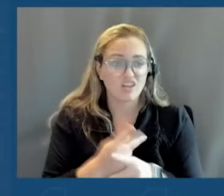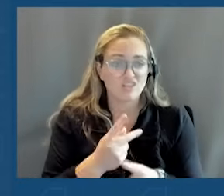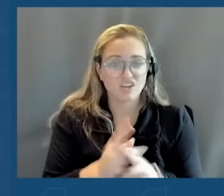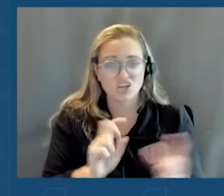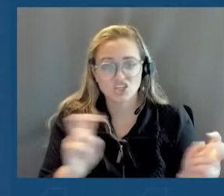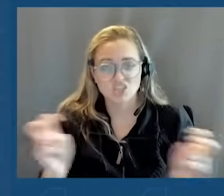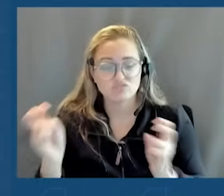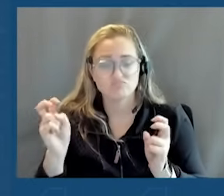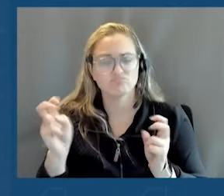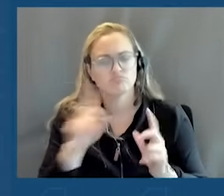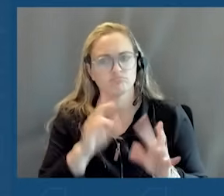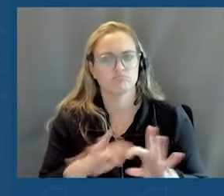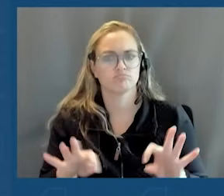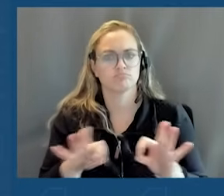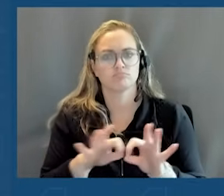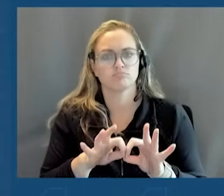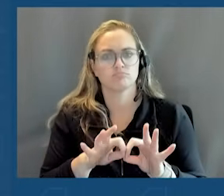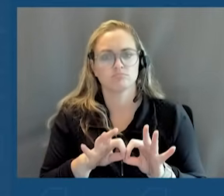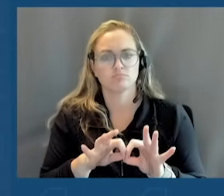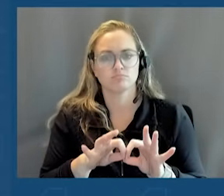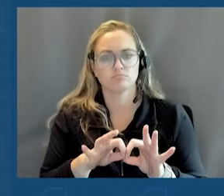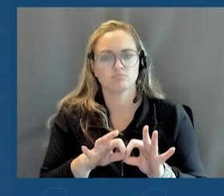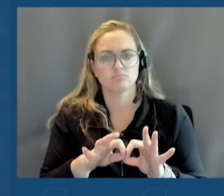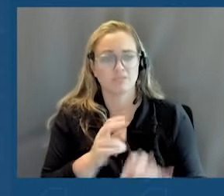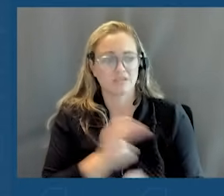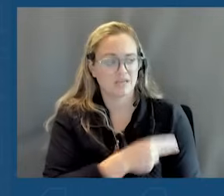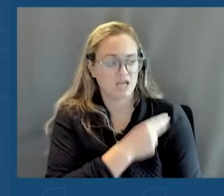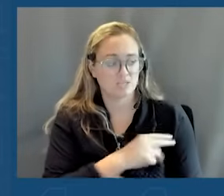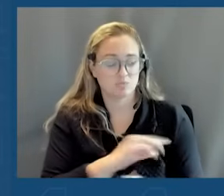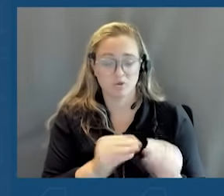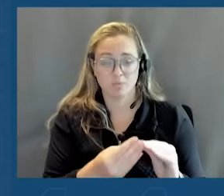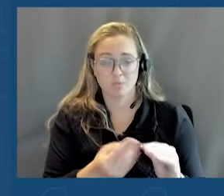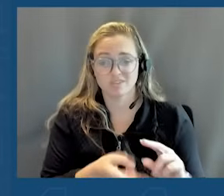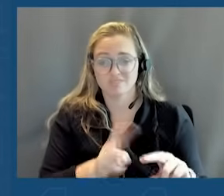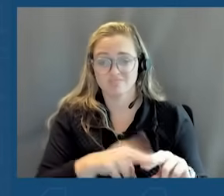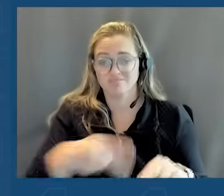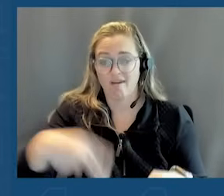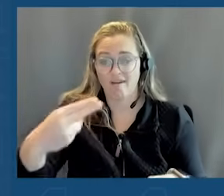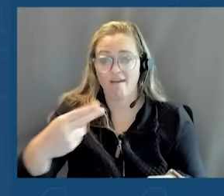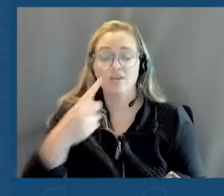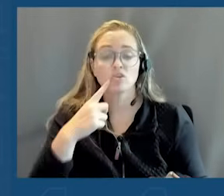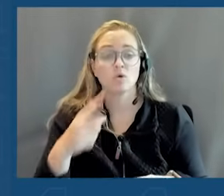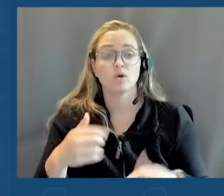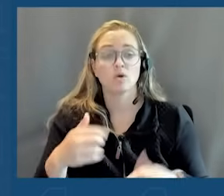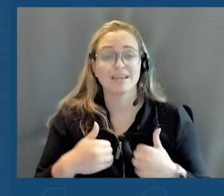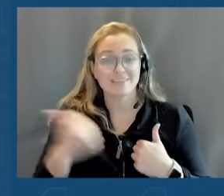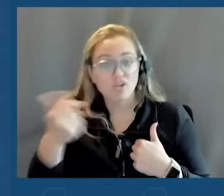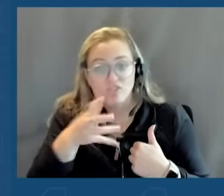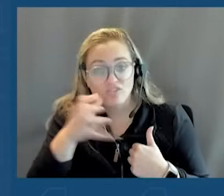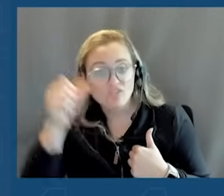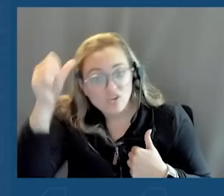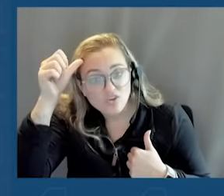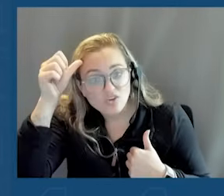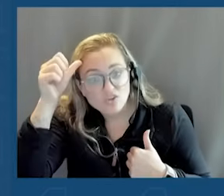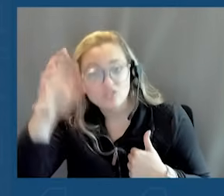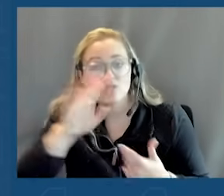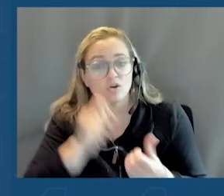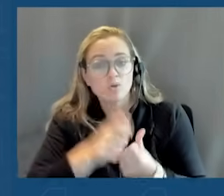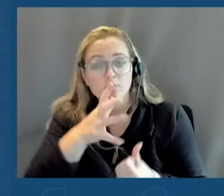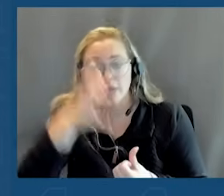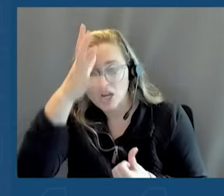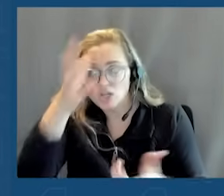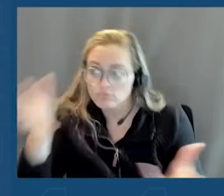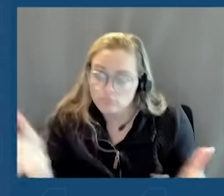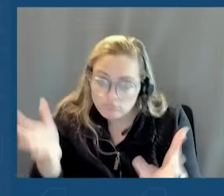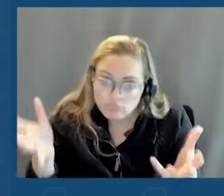it's really important because, as I mentioned, the hospitalization rate is high. So I need younger adults to talk to their parents, encourage